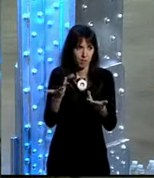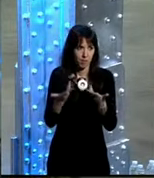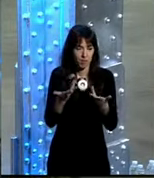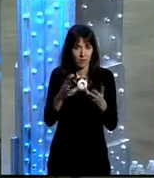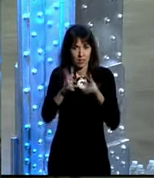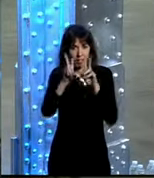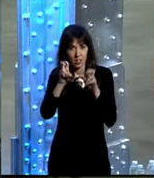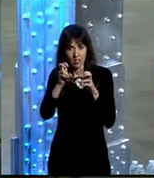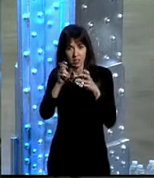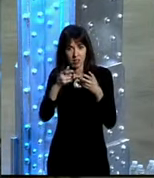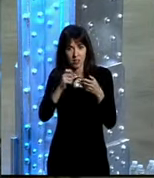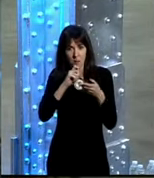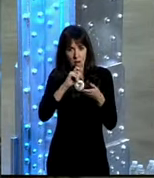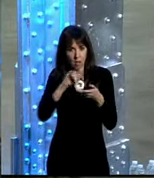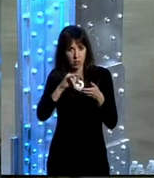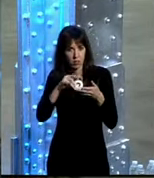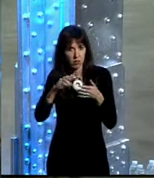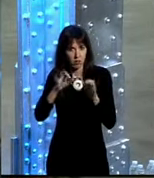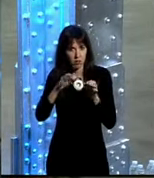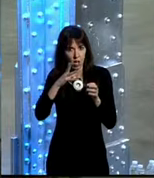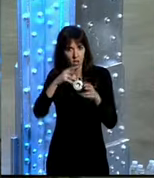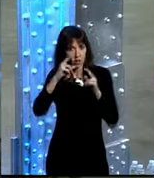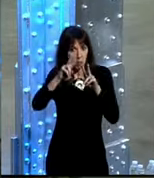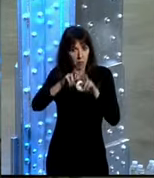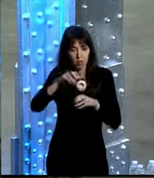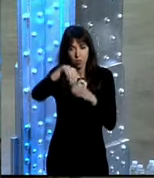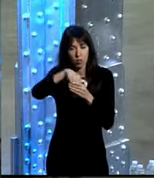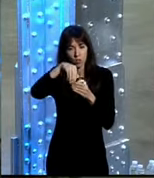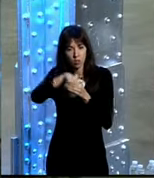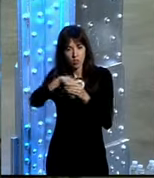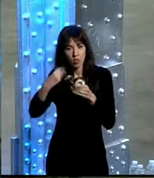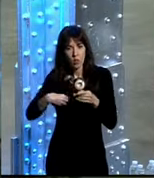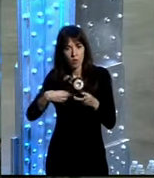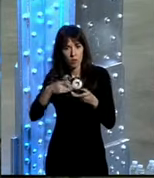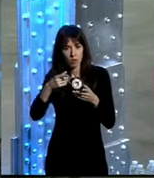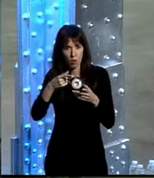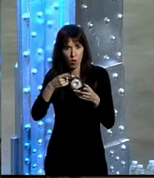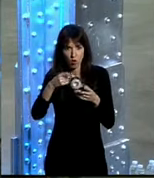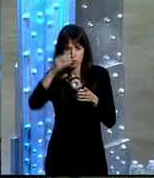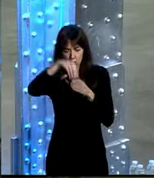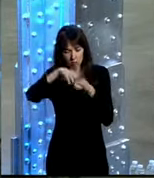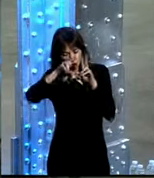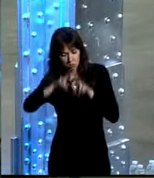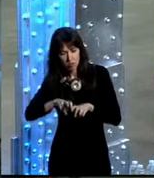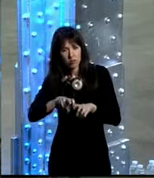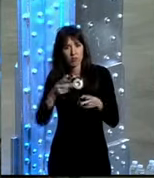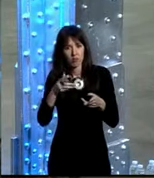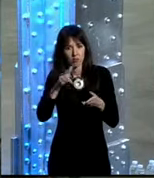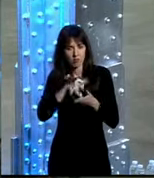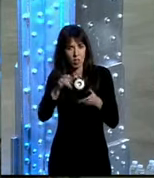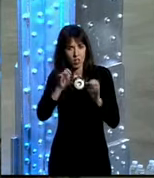there are different kinds of proposals that have to do with gamification. They're exploring contents, but that are